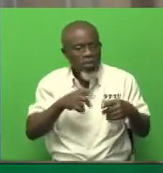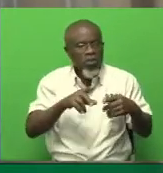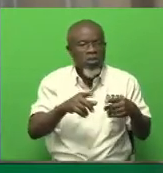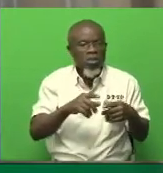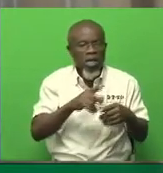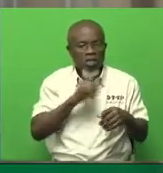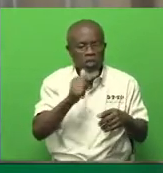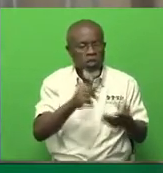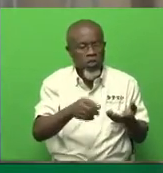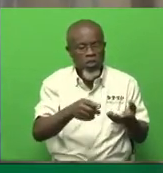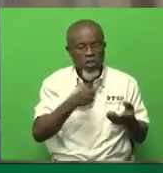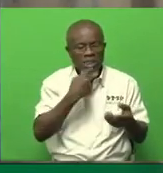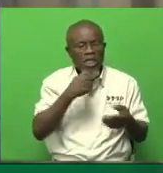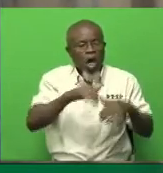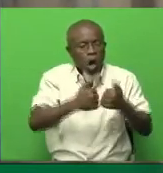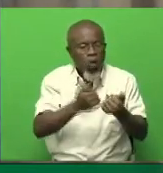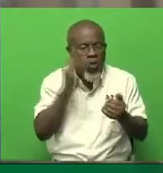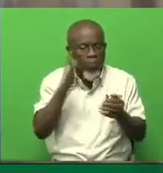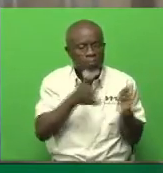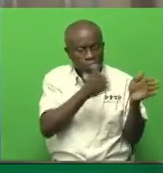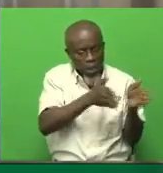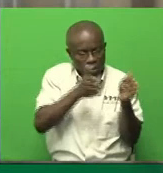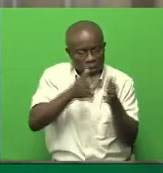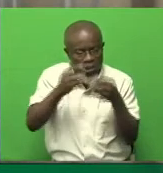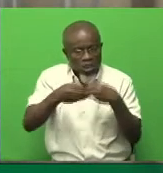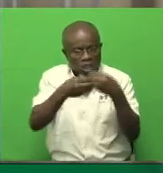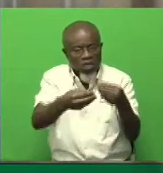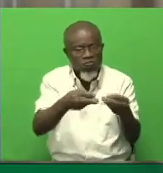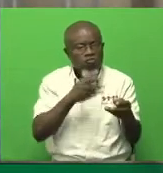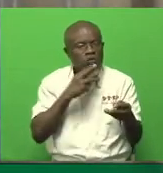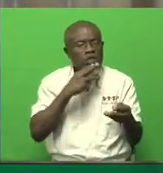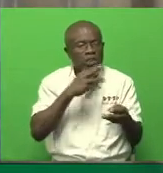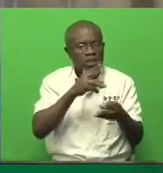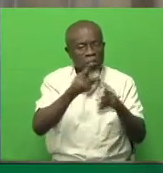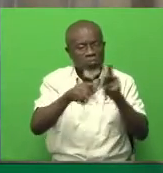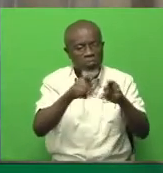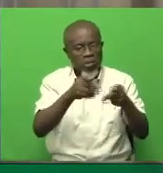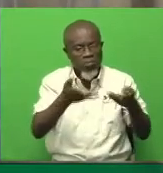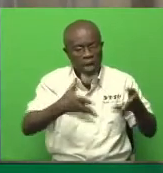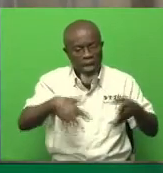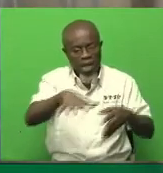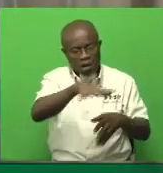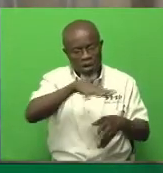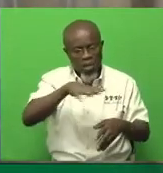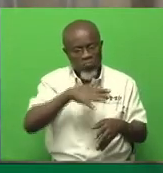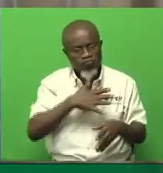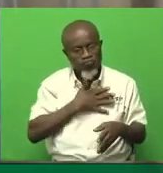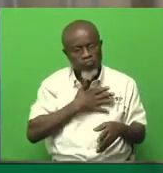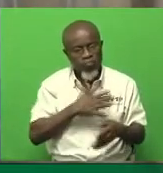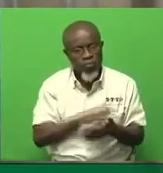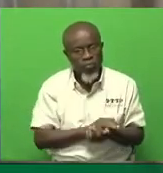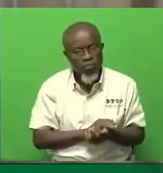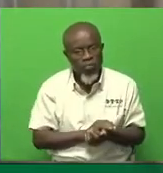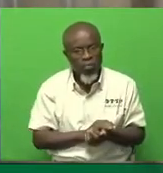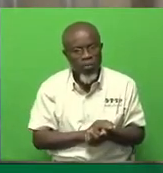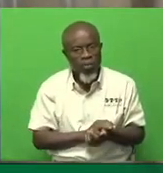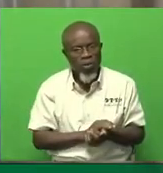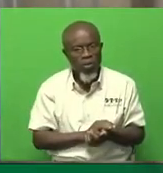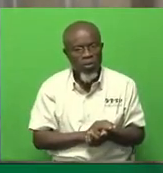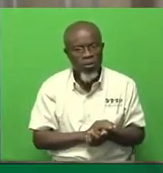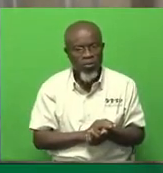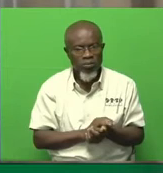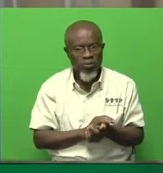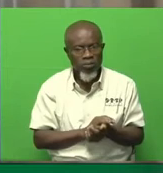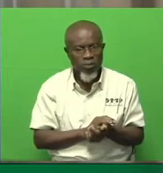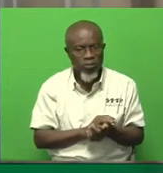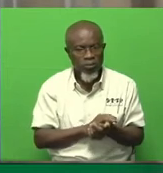Madam speaker I have written in minister with responsibility for CPAP almost two years ago seeking additional CPAP gangs